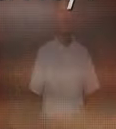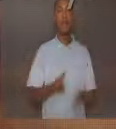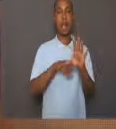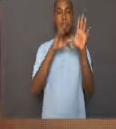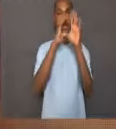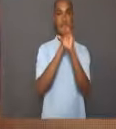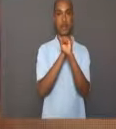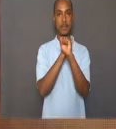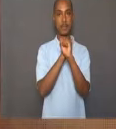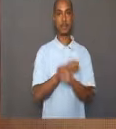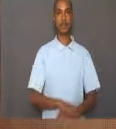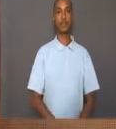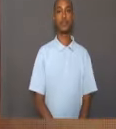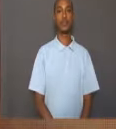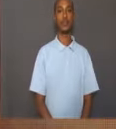Time's up.